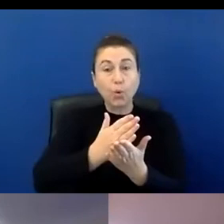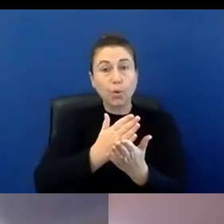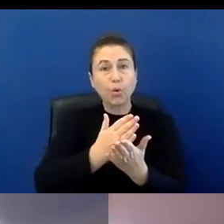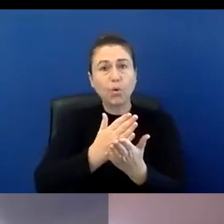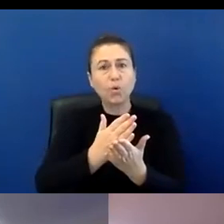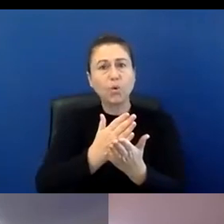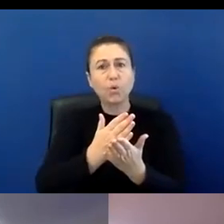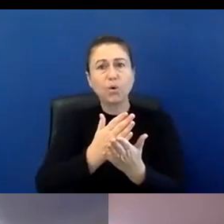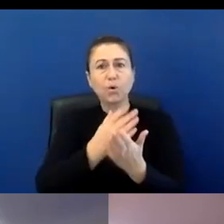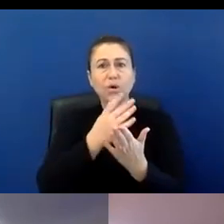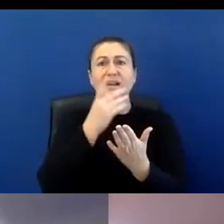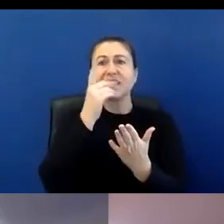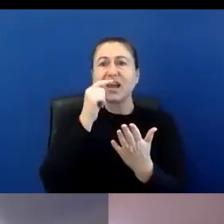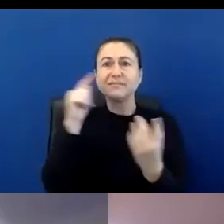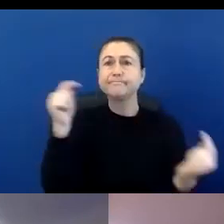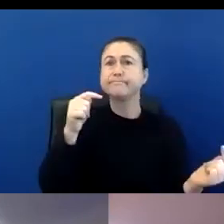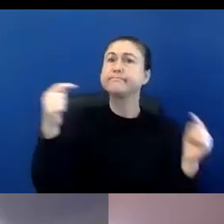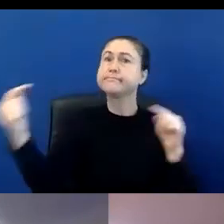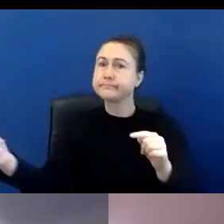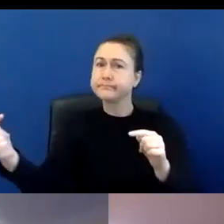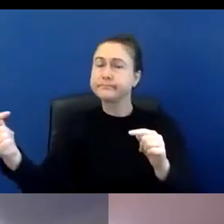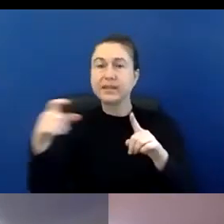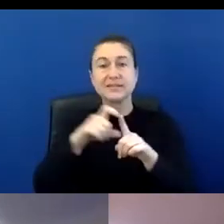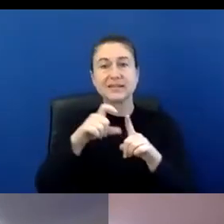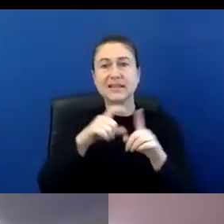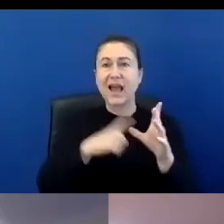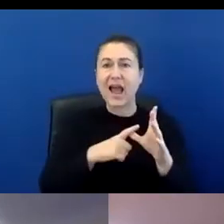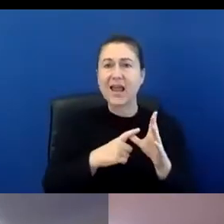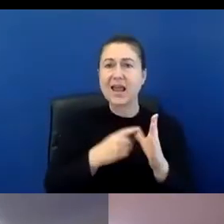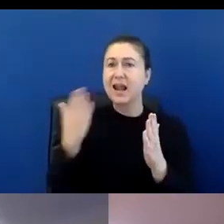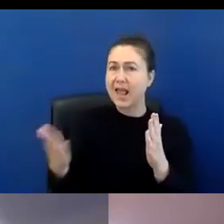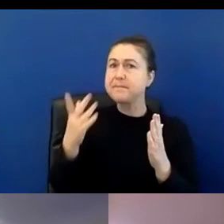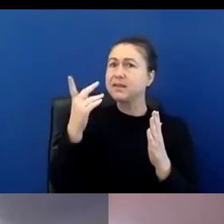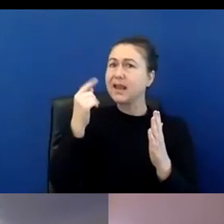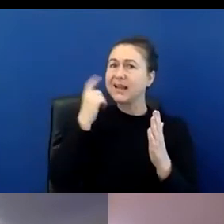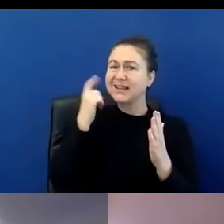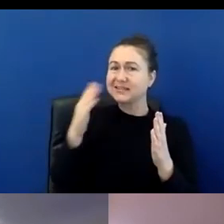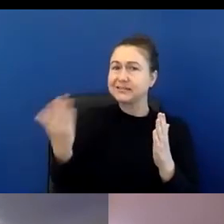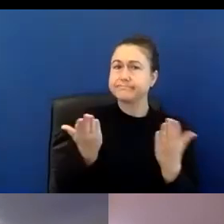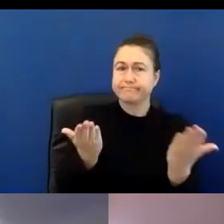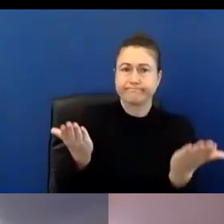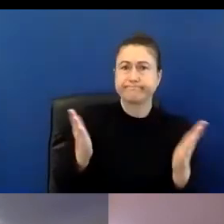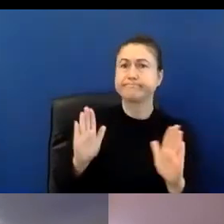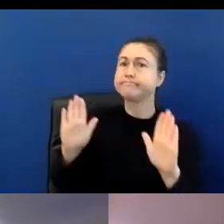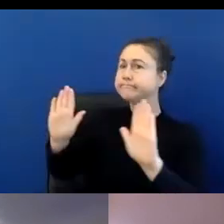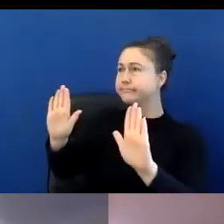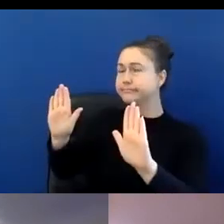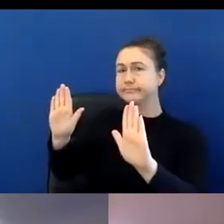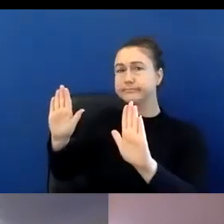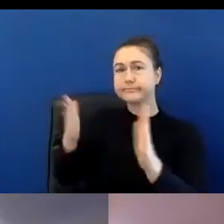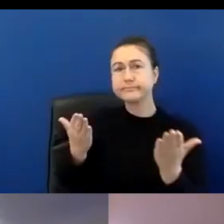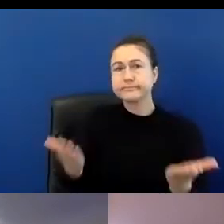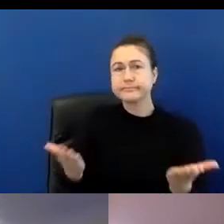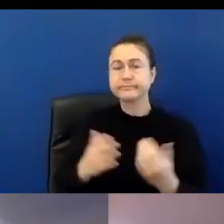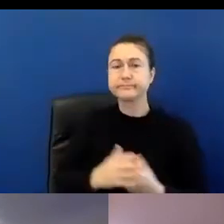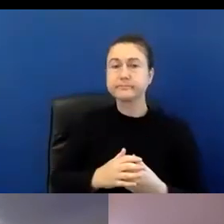for a defence argument with a DDA claim. So it does give something